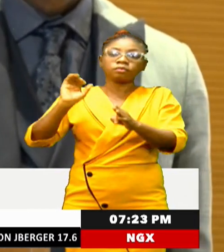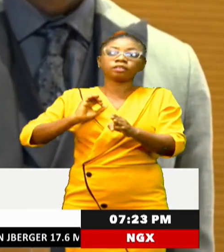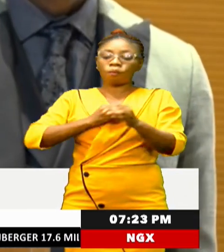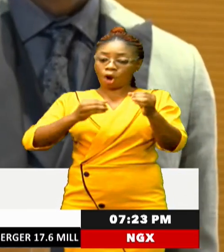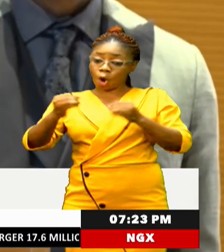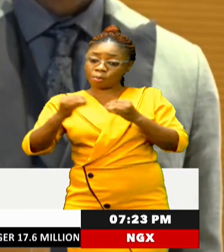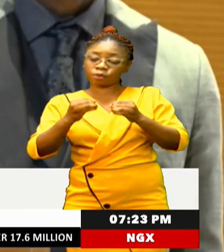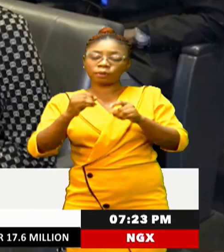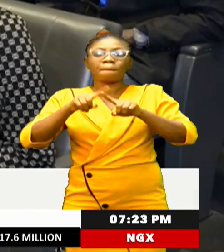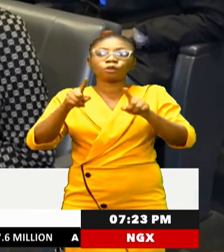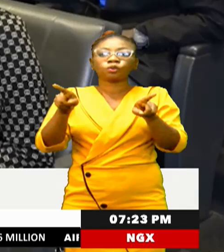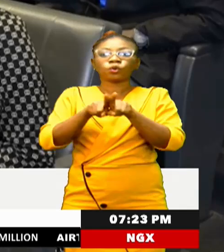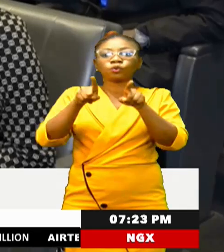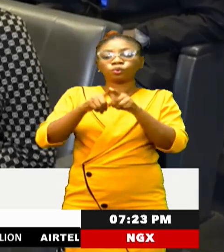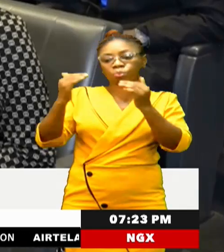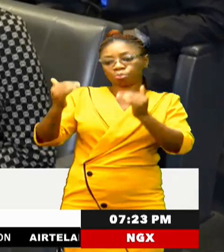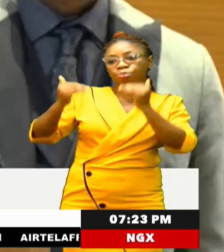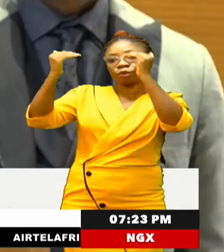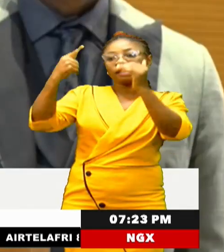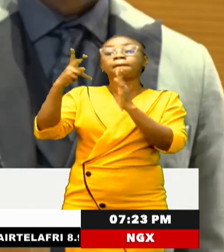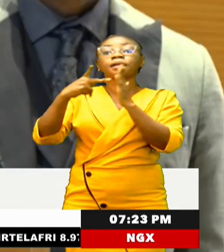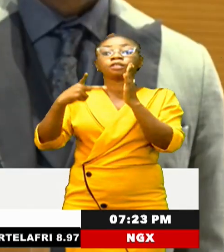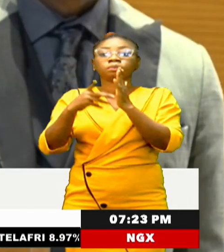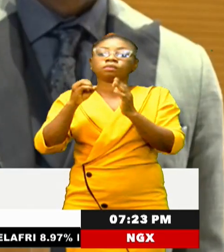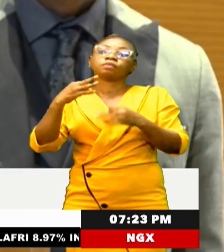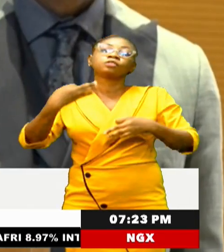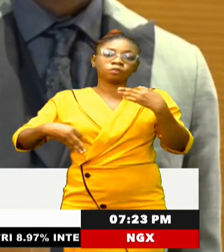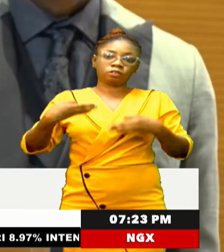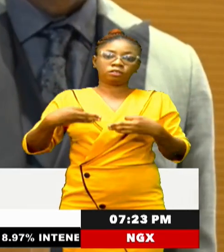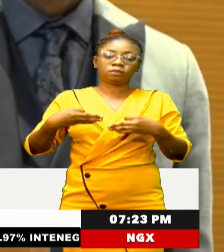but also uphold the principles of justice.